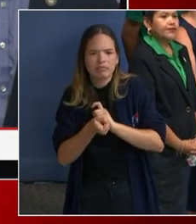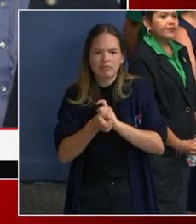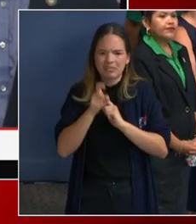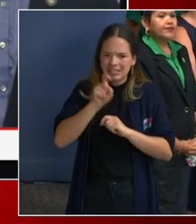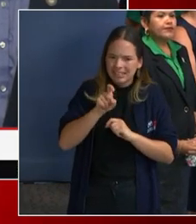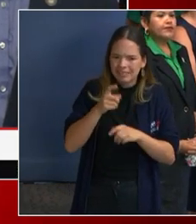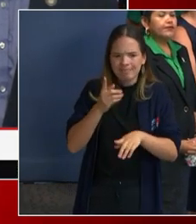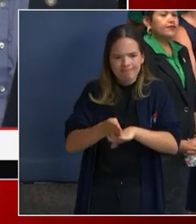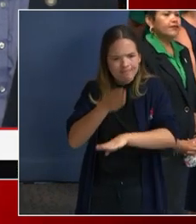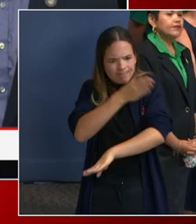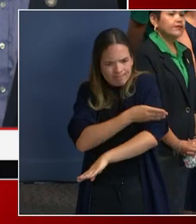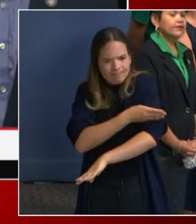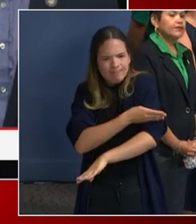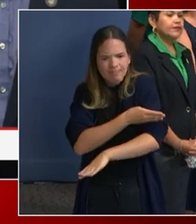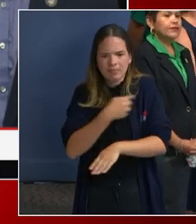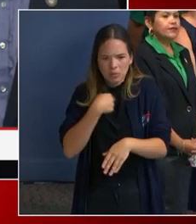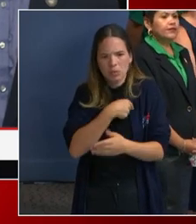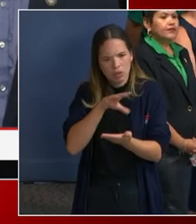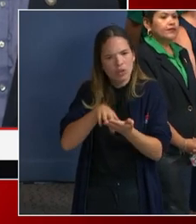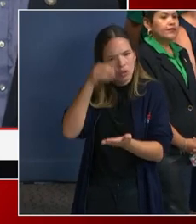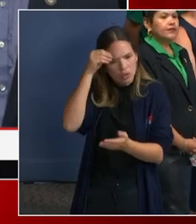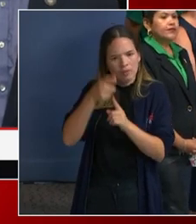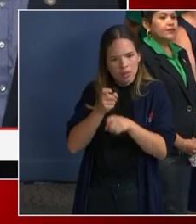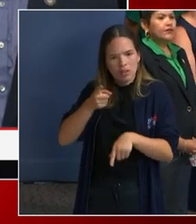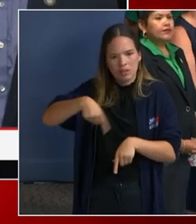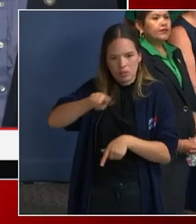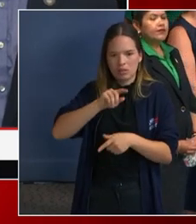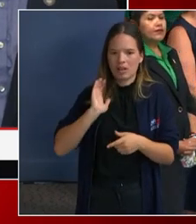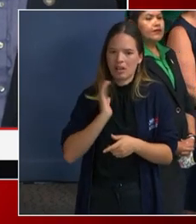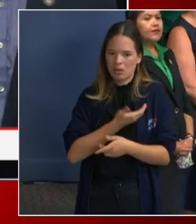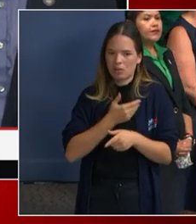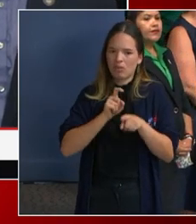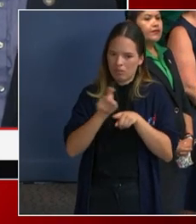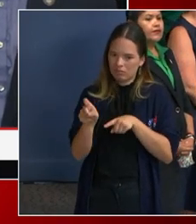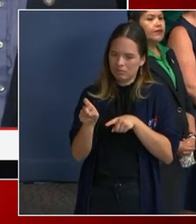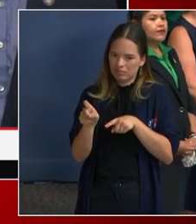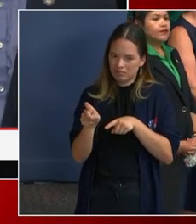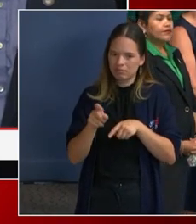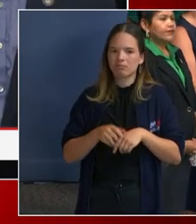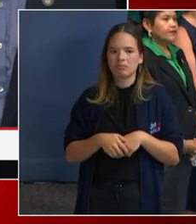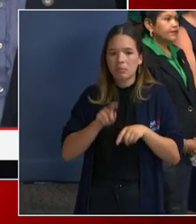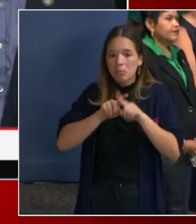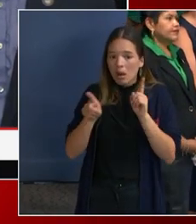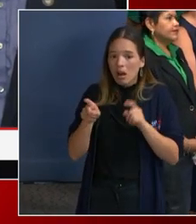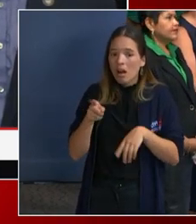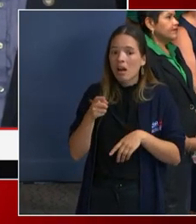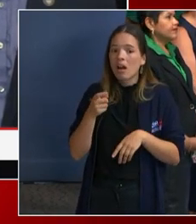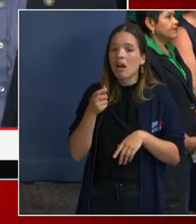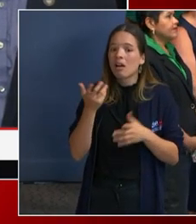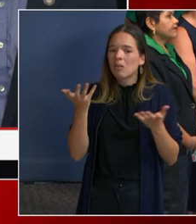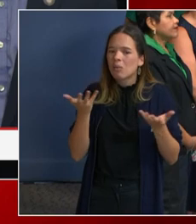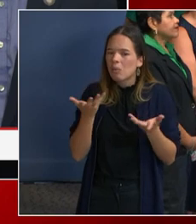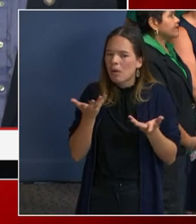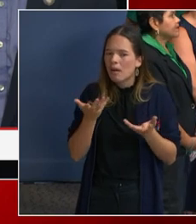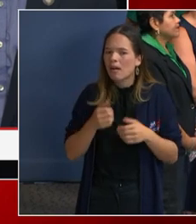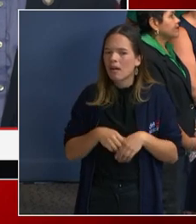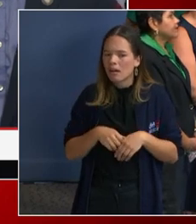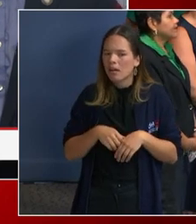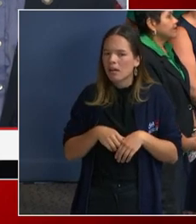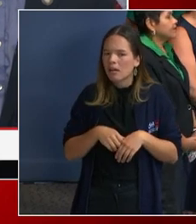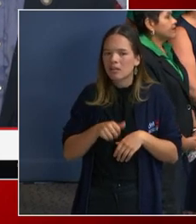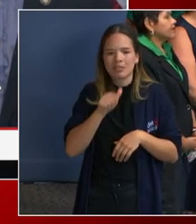better, we learn from all of our calls. But what we won't do is